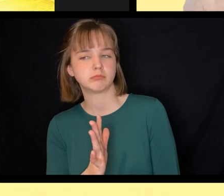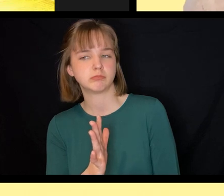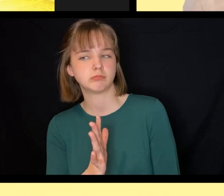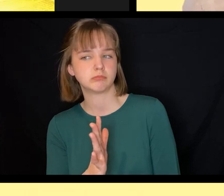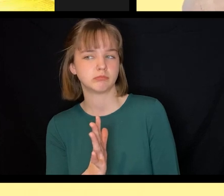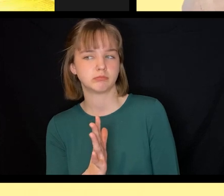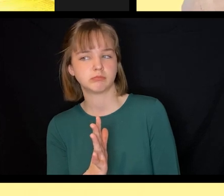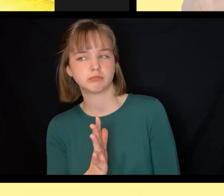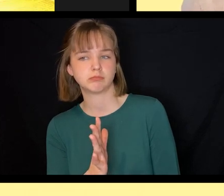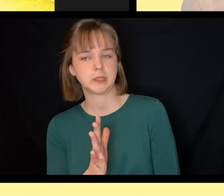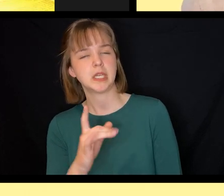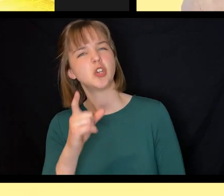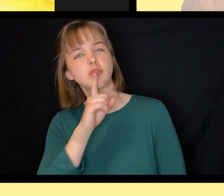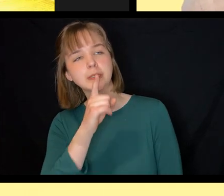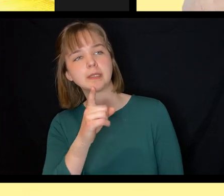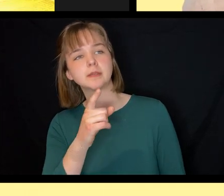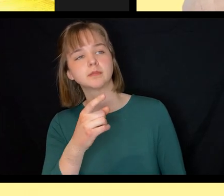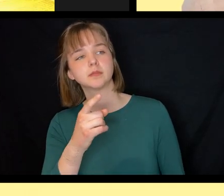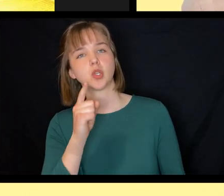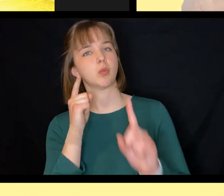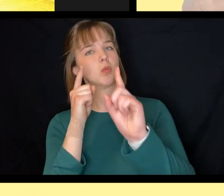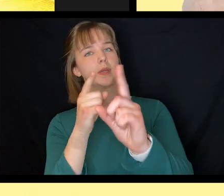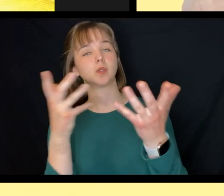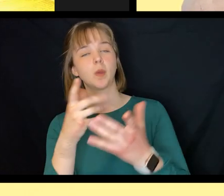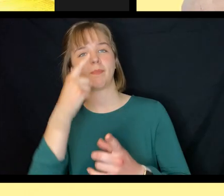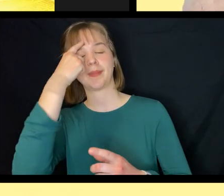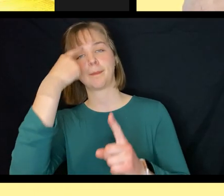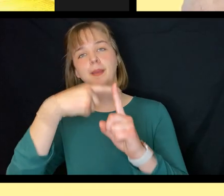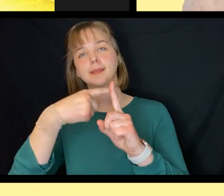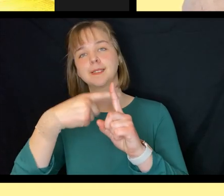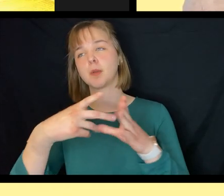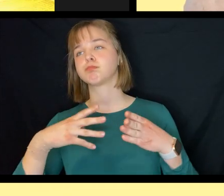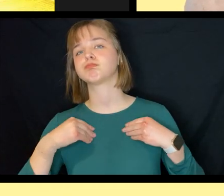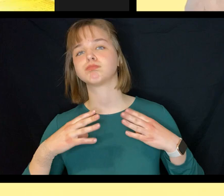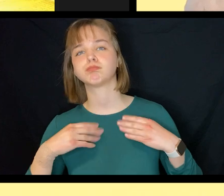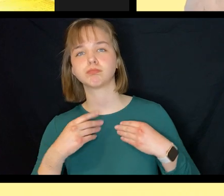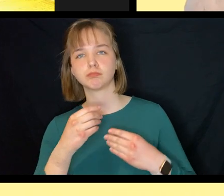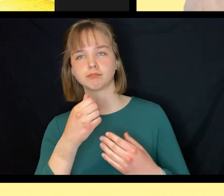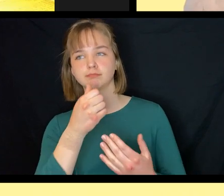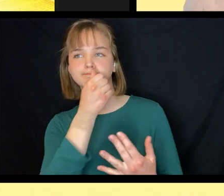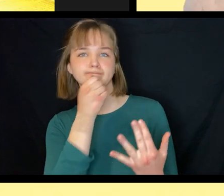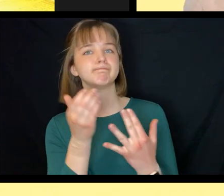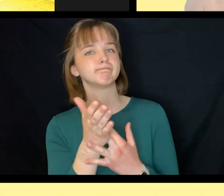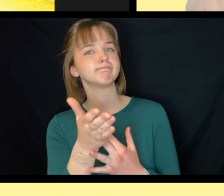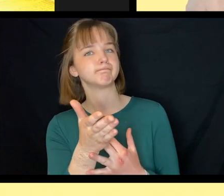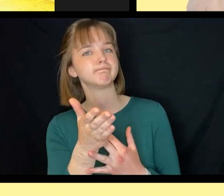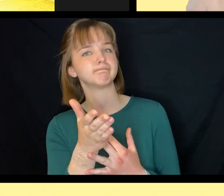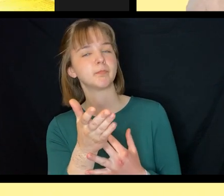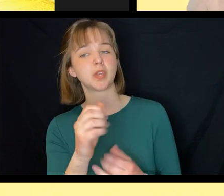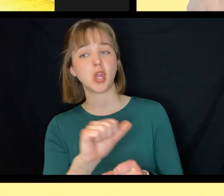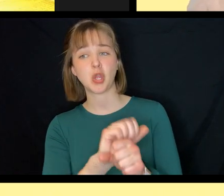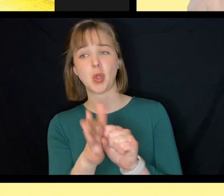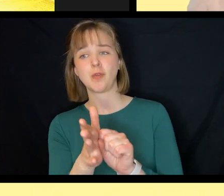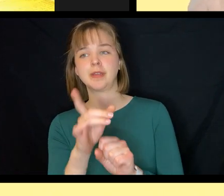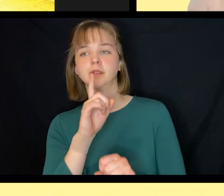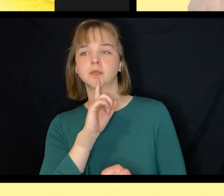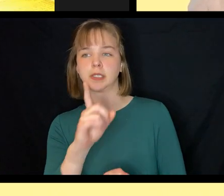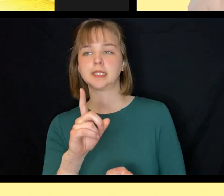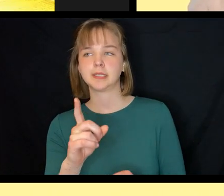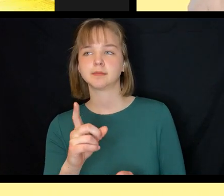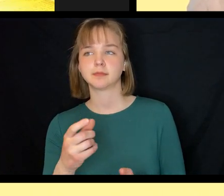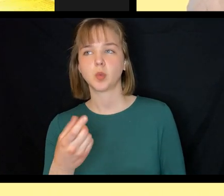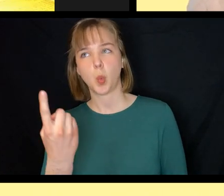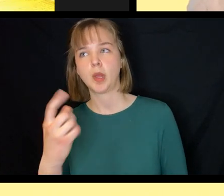with. But you just make the best of it, and everyone had to deal with COVID, and that's probably the thing that most people